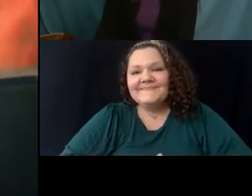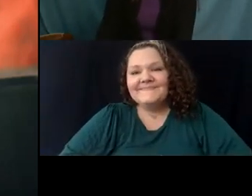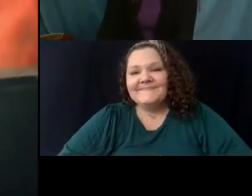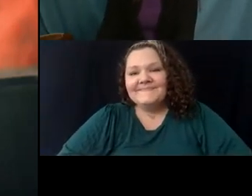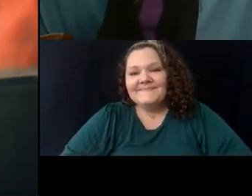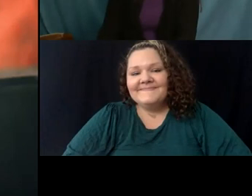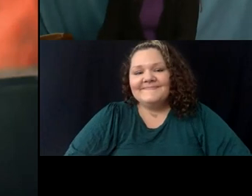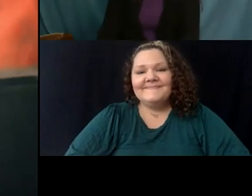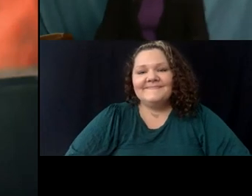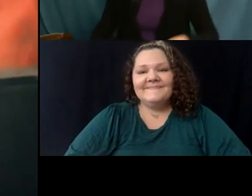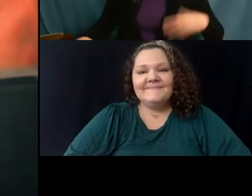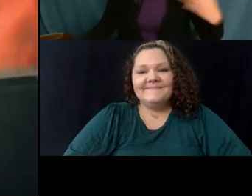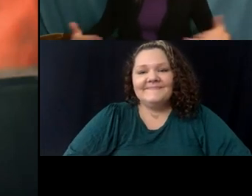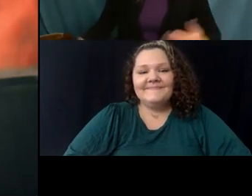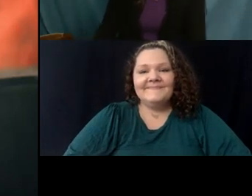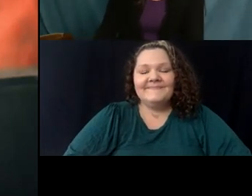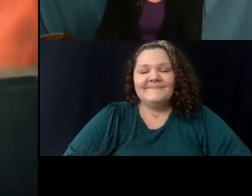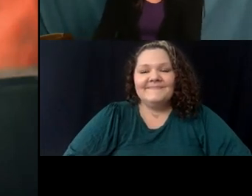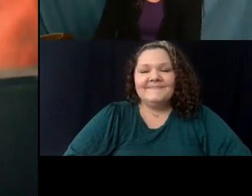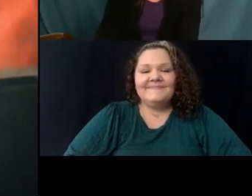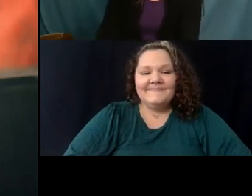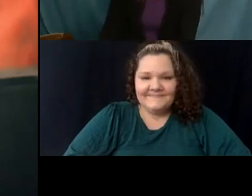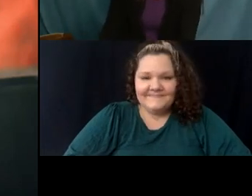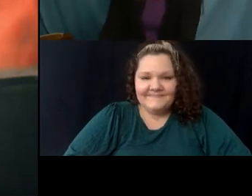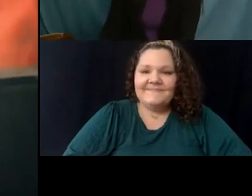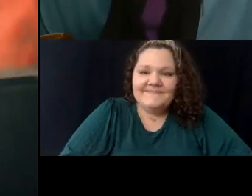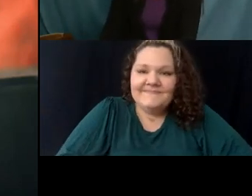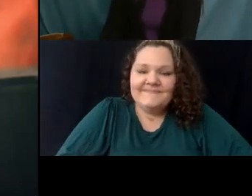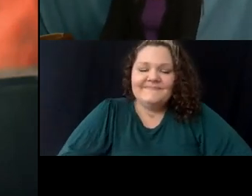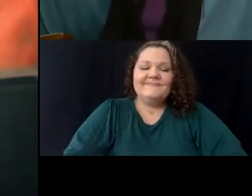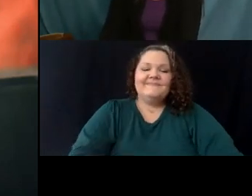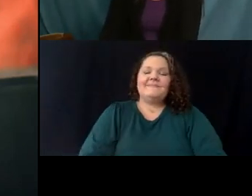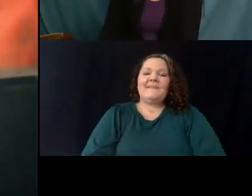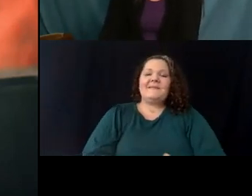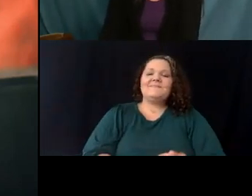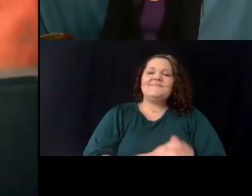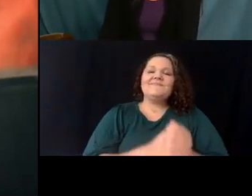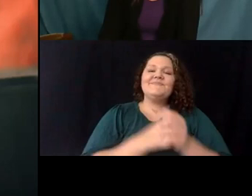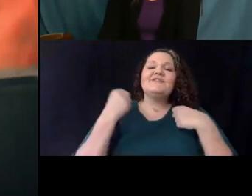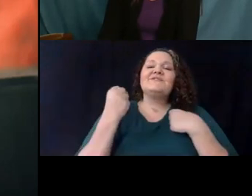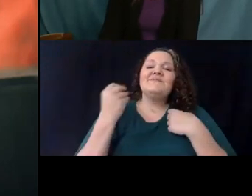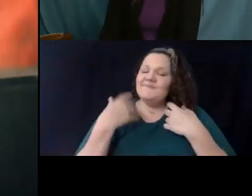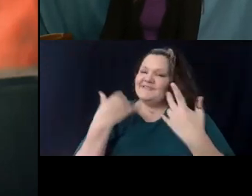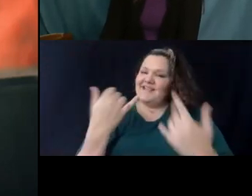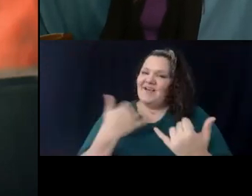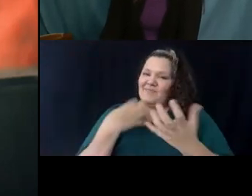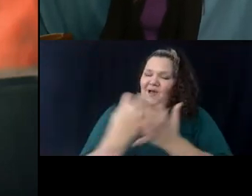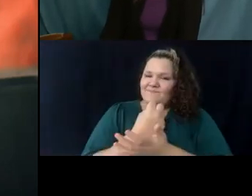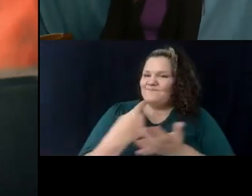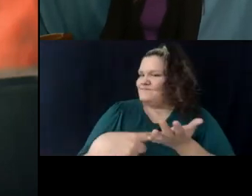whether we're talking events, promotional materials, and that kind of thing, right? So hopefully in future, we'll see a change.